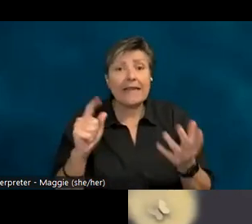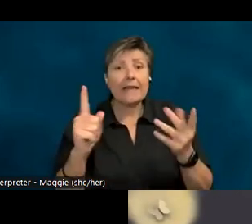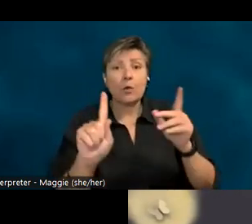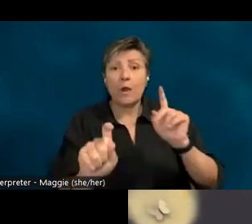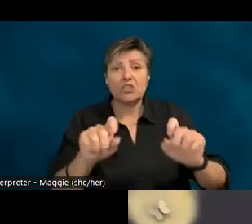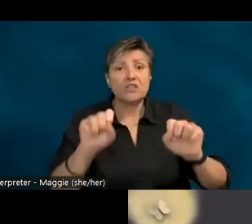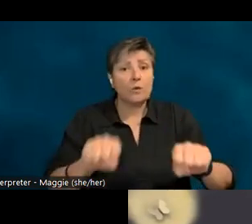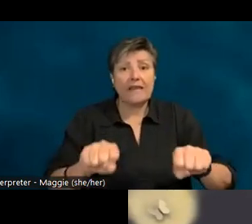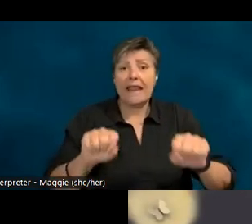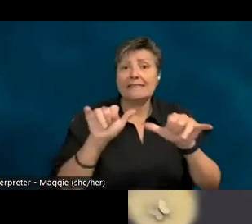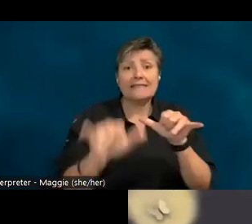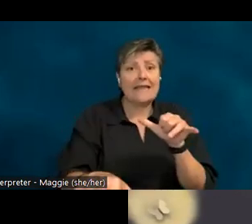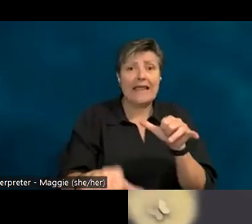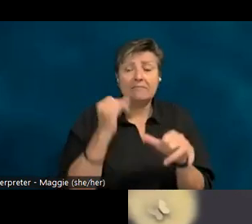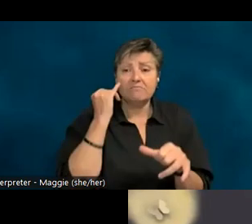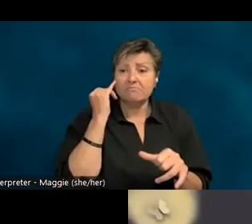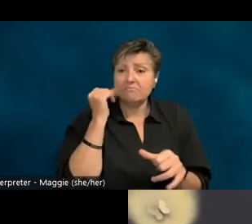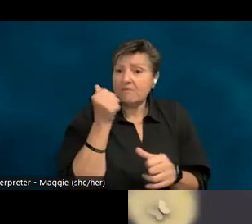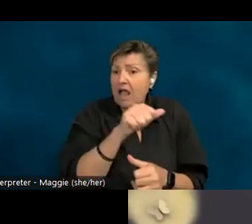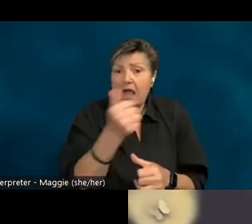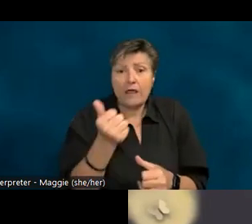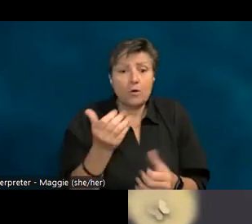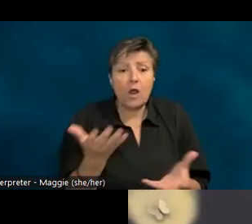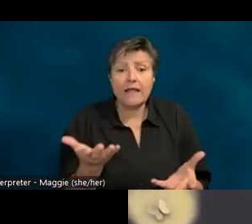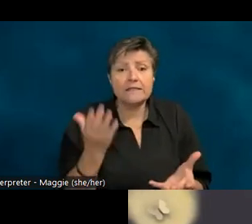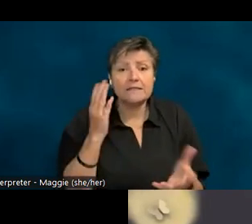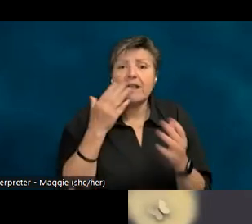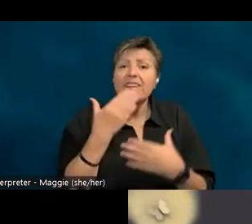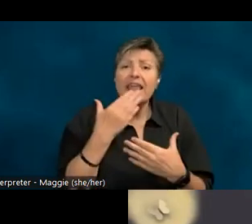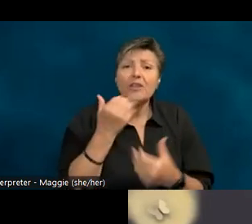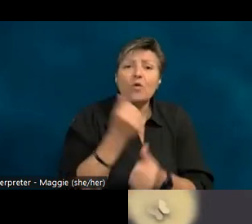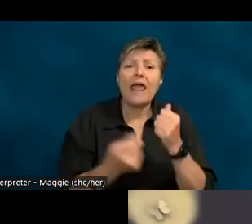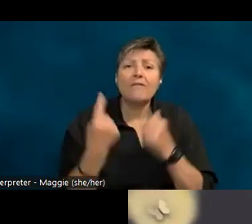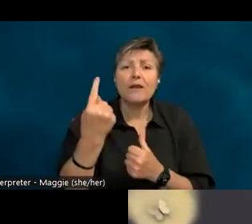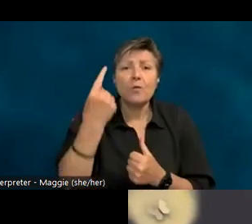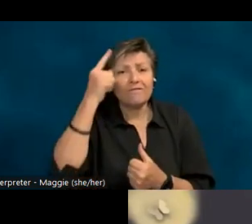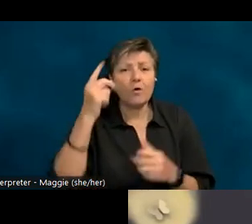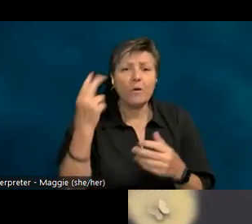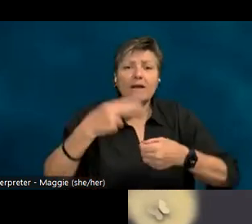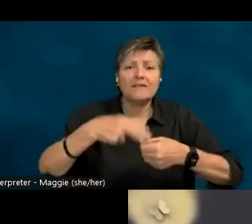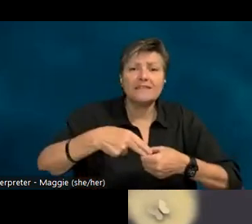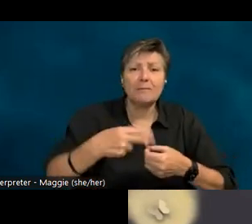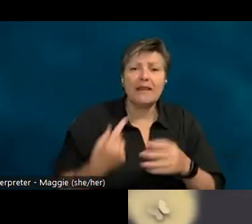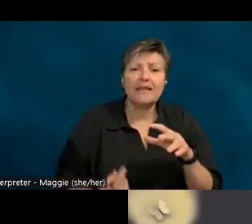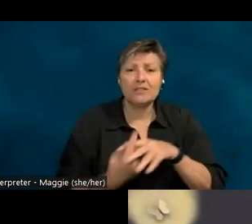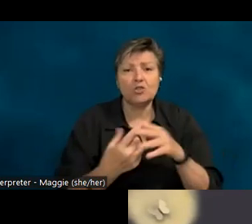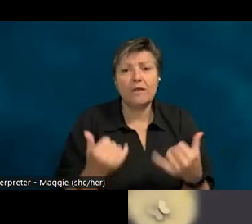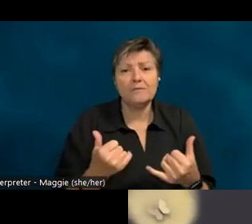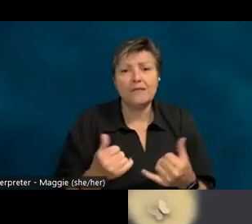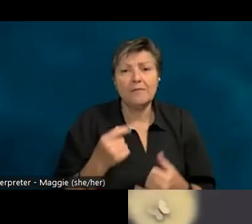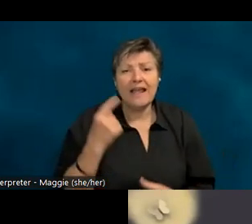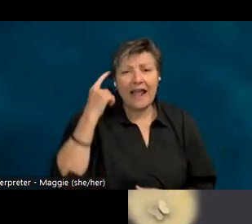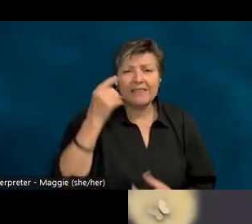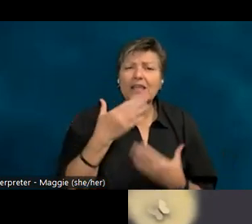around. Otherwise, thank you everybody for participating and being here today. I think it was a really great space, and I'm